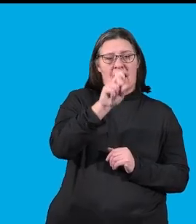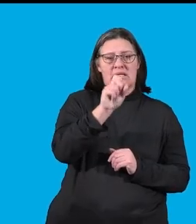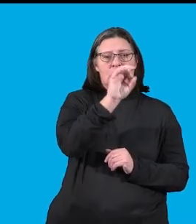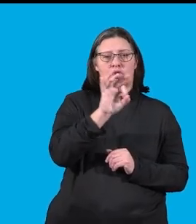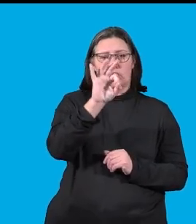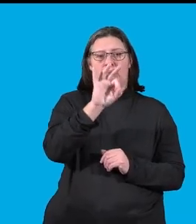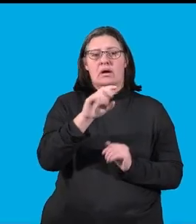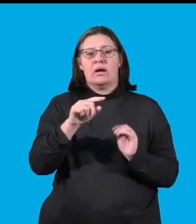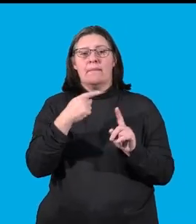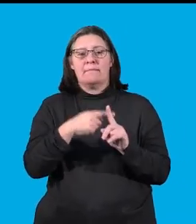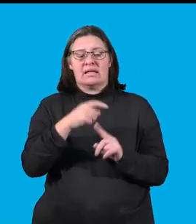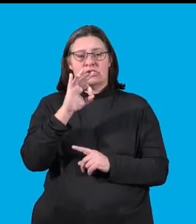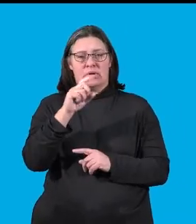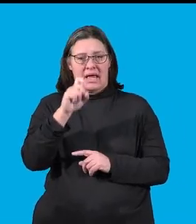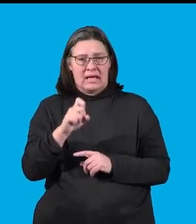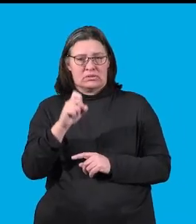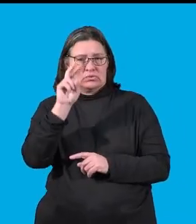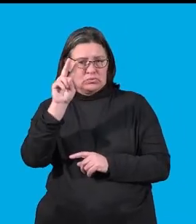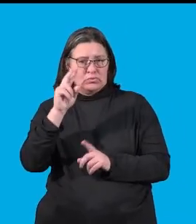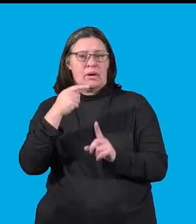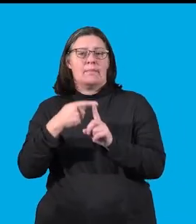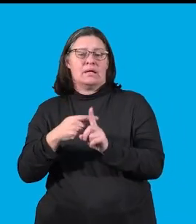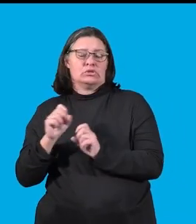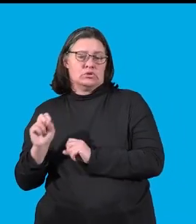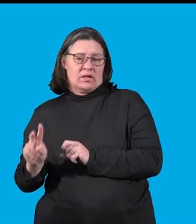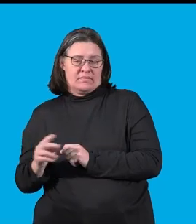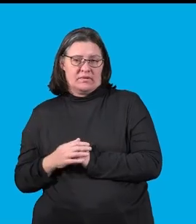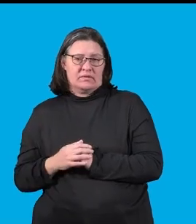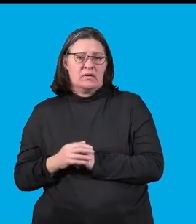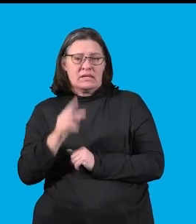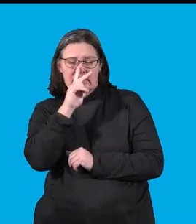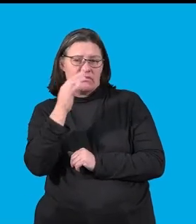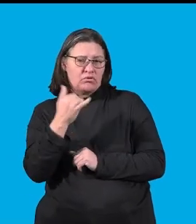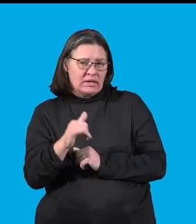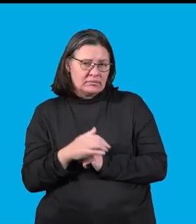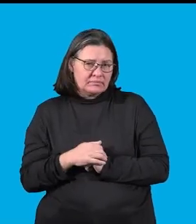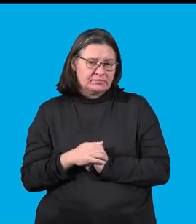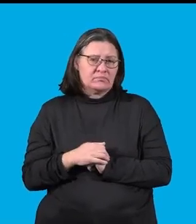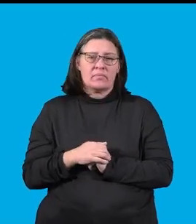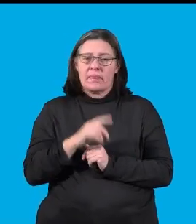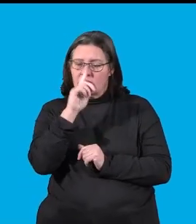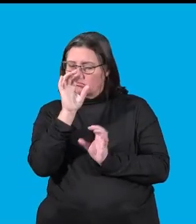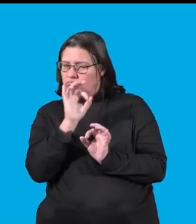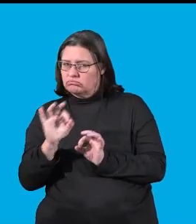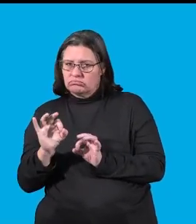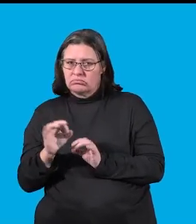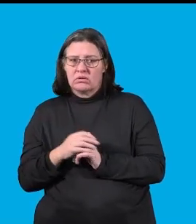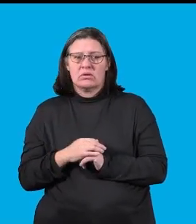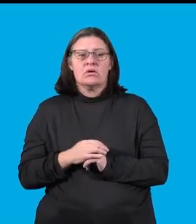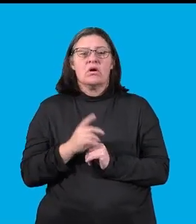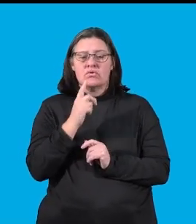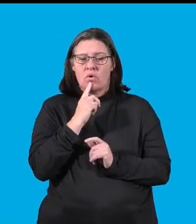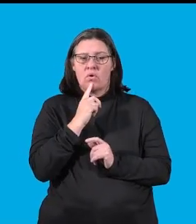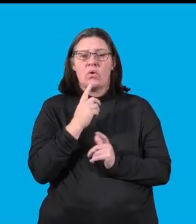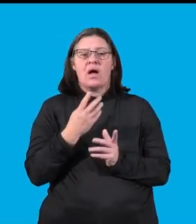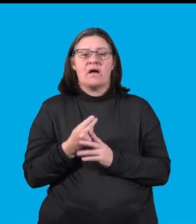Okay, and if you quickly want to check if it's correct, you can plus 12, that's right, yes.